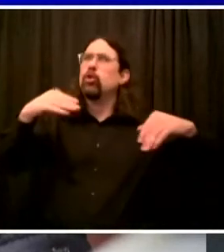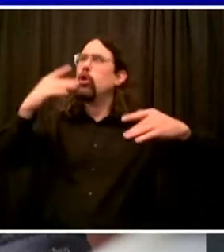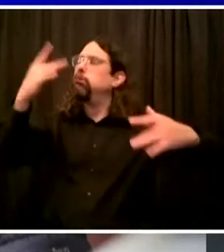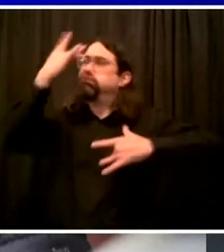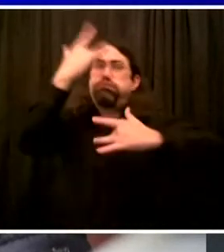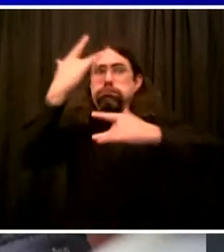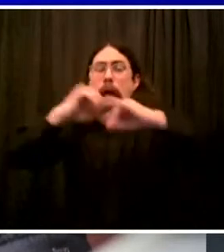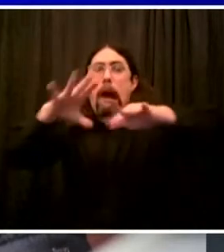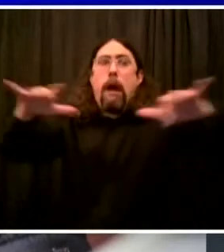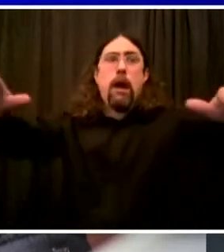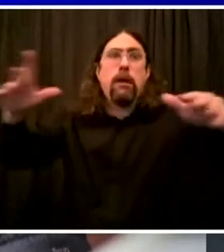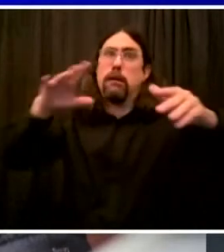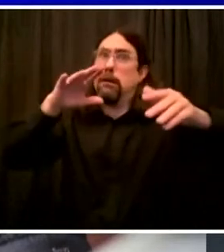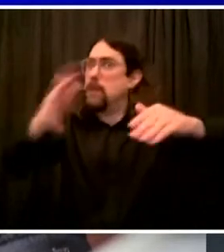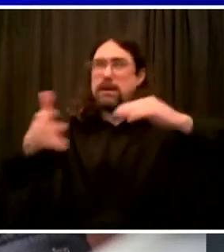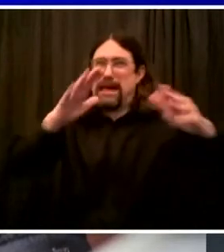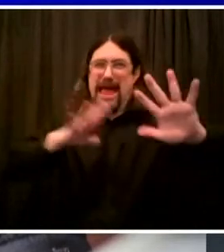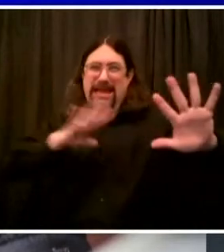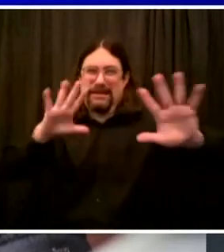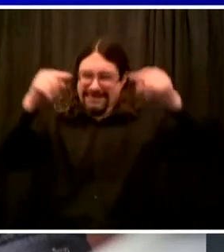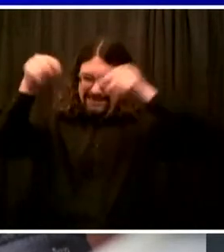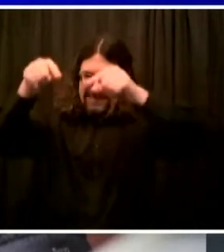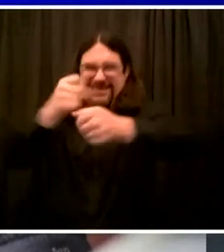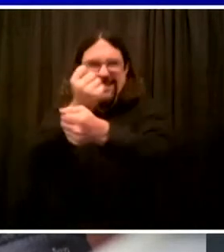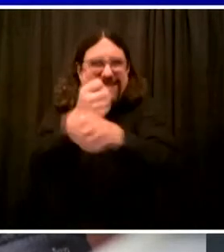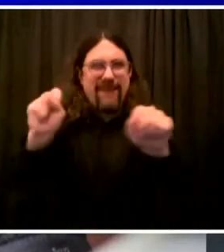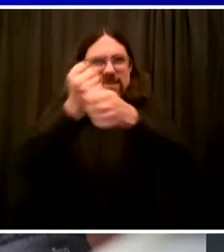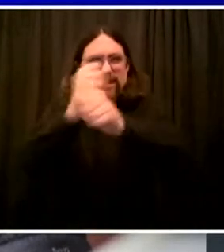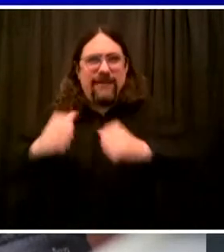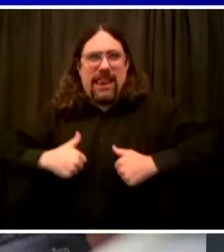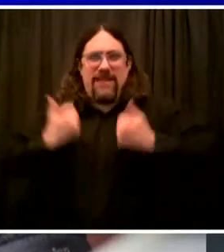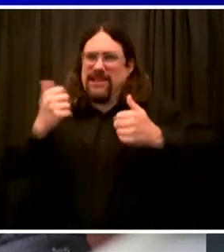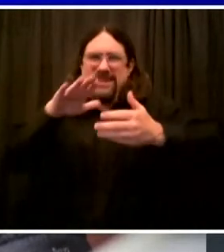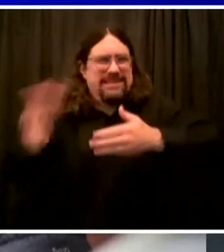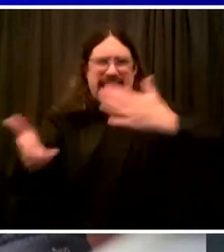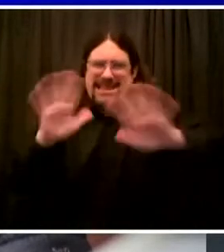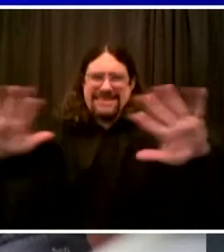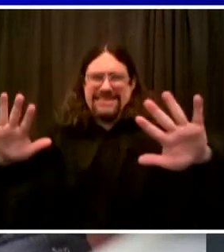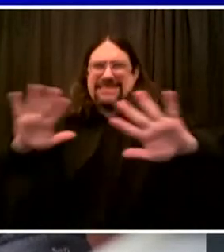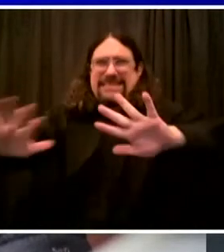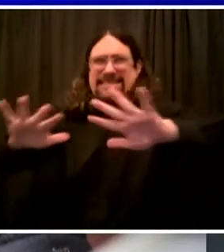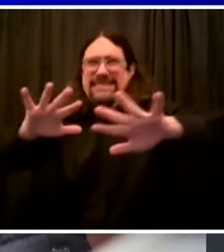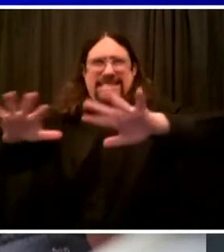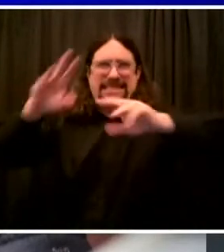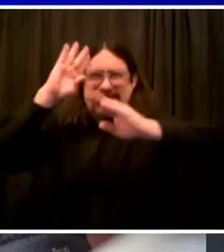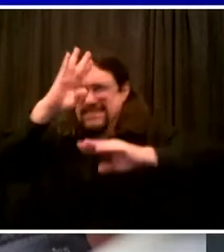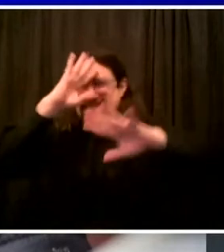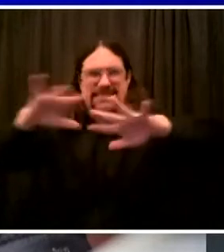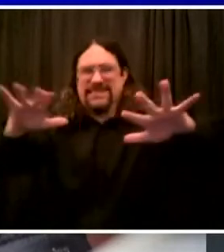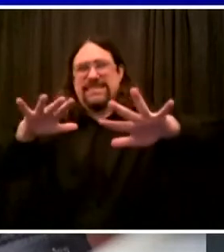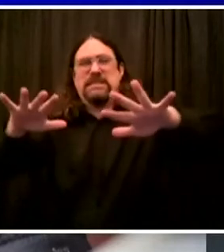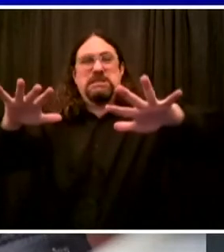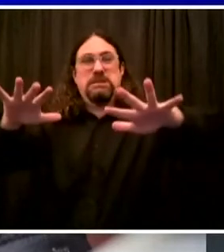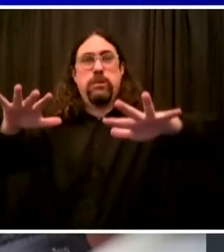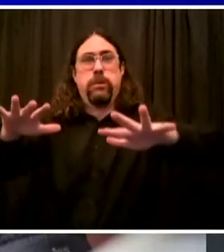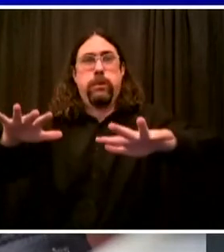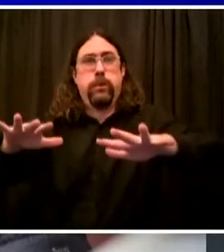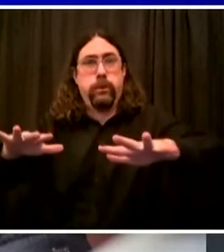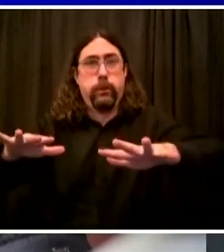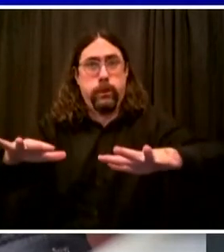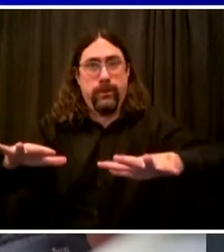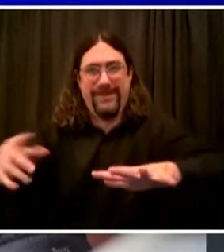turning so that we can now do much more widespread testing. And we're building a capacity with our test and